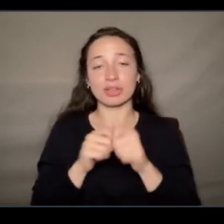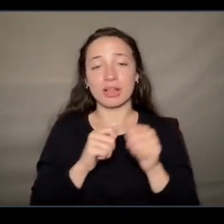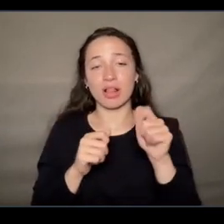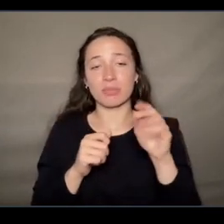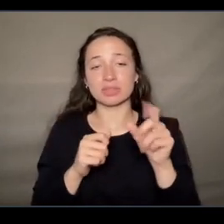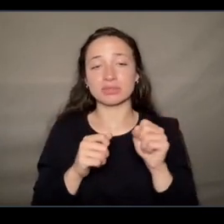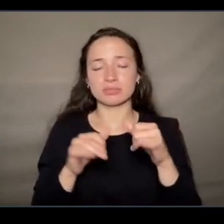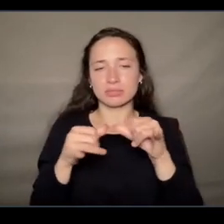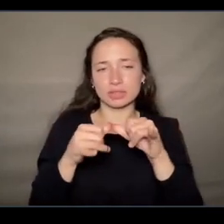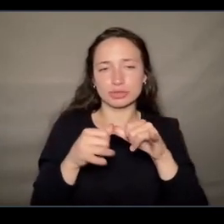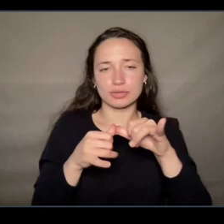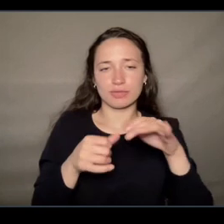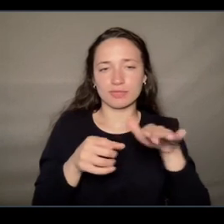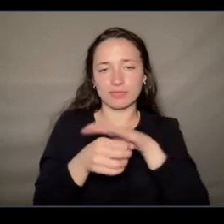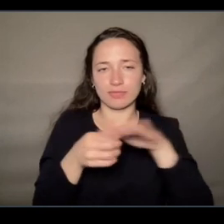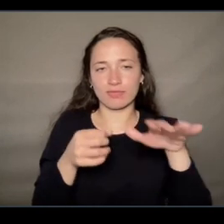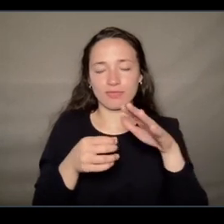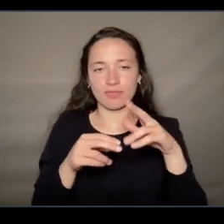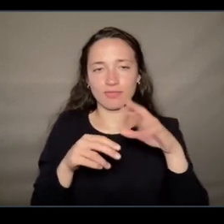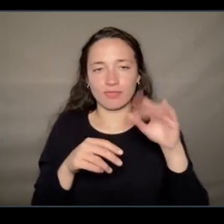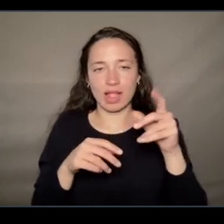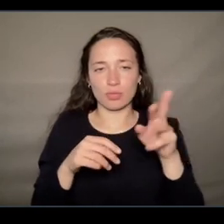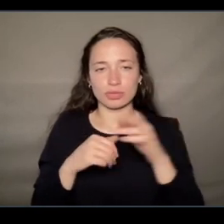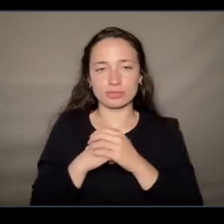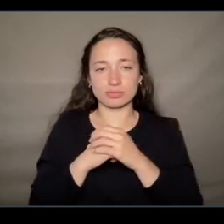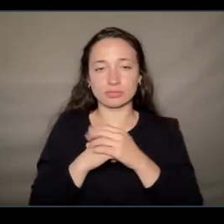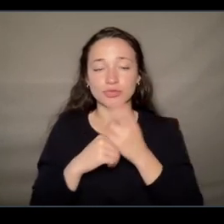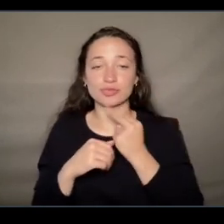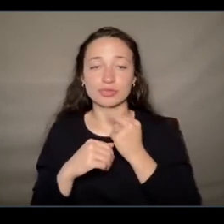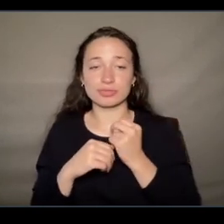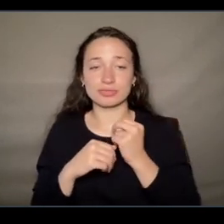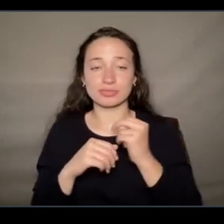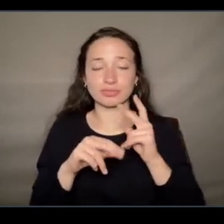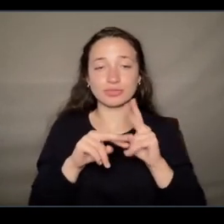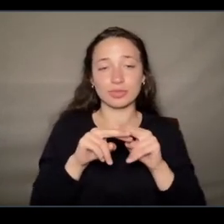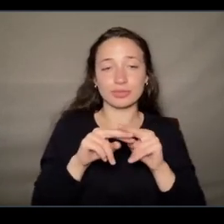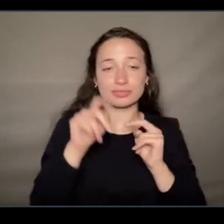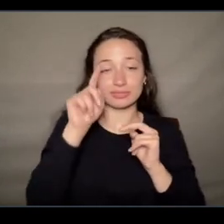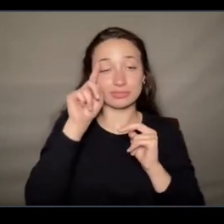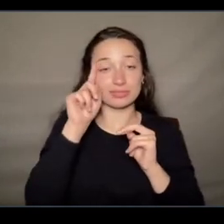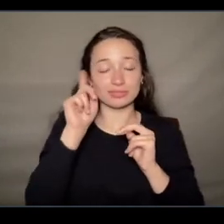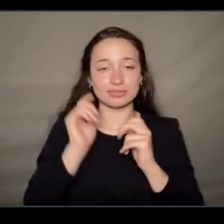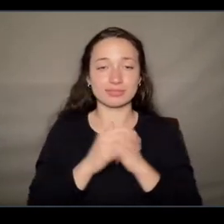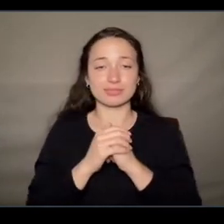almonds, measuring flour, sugar, salt.